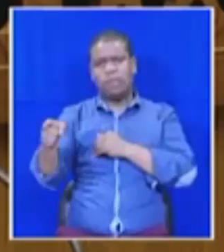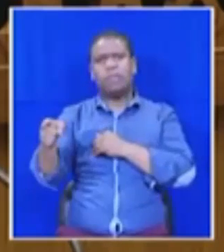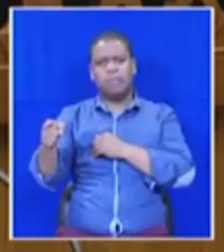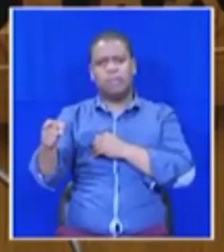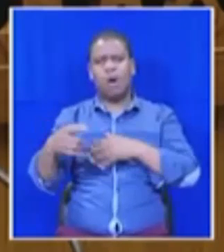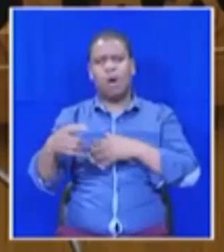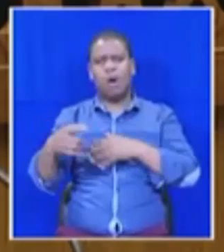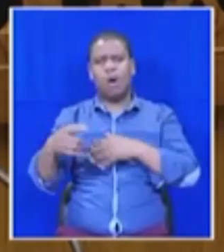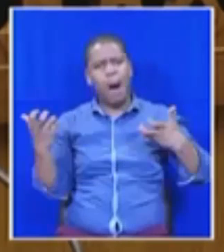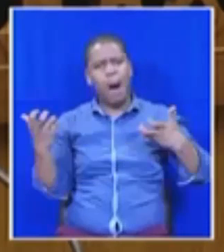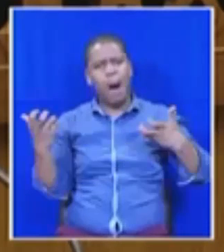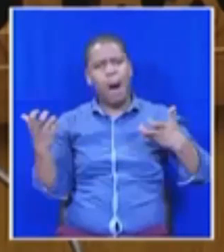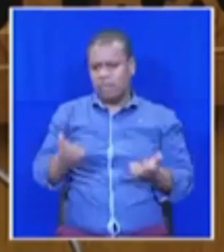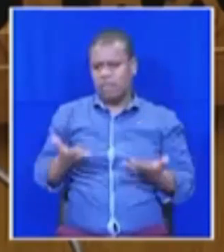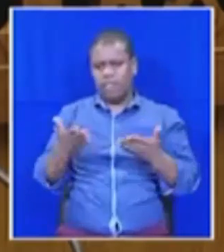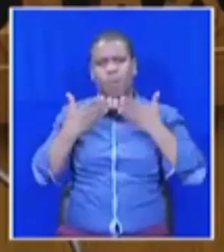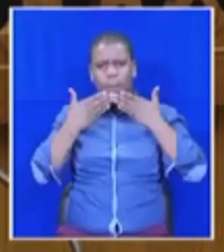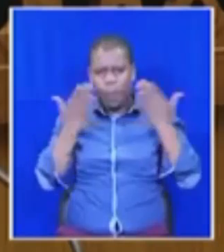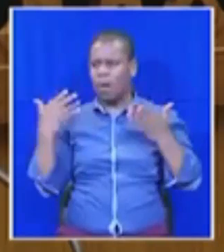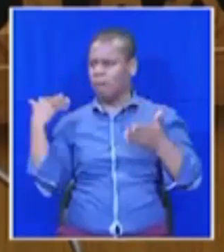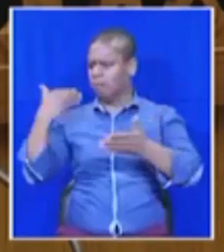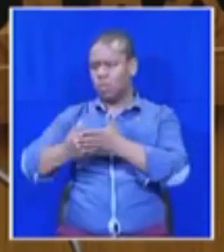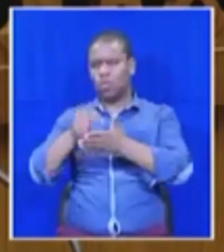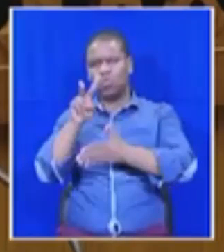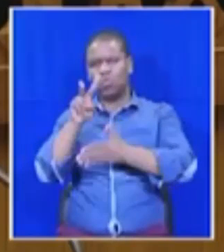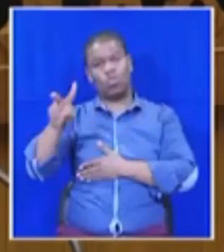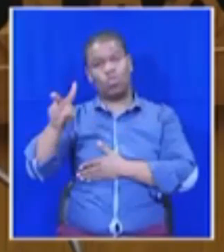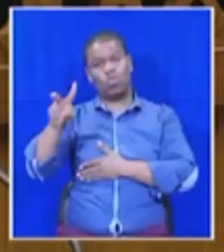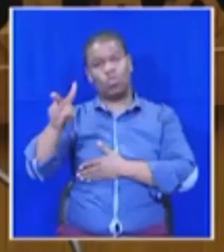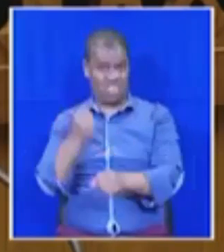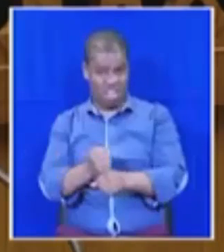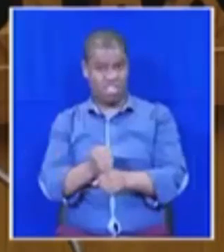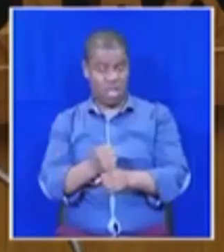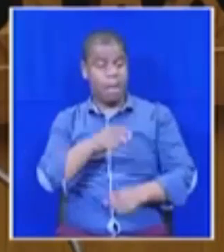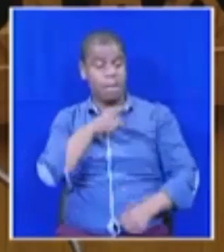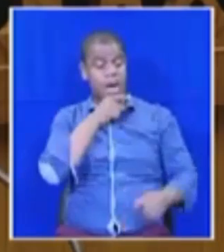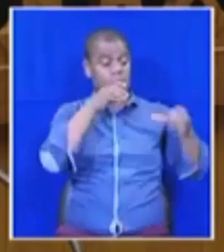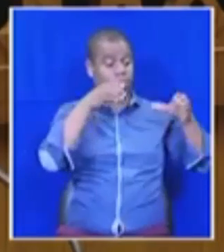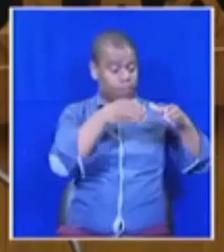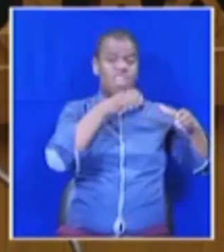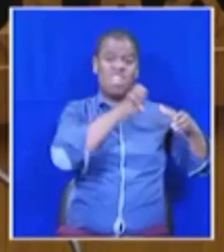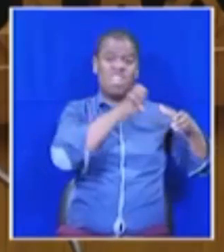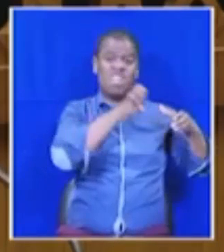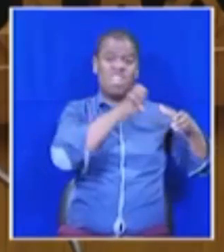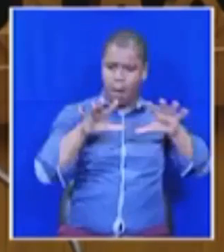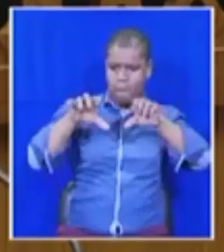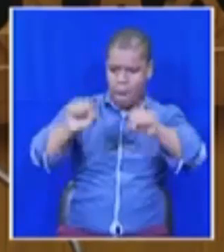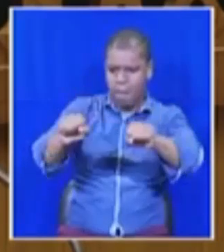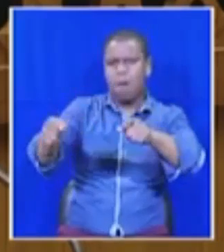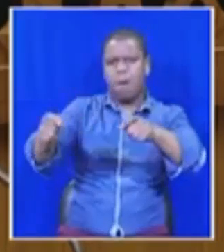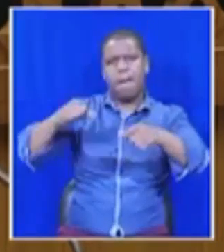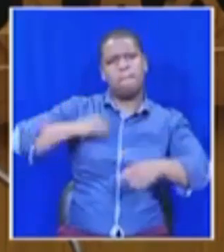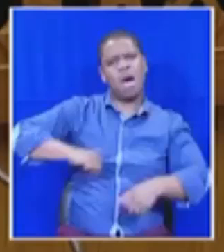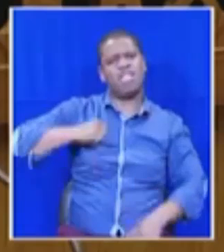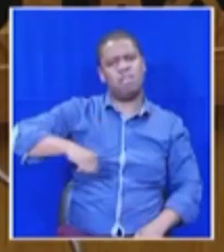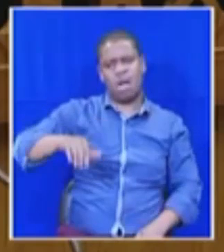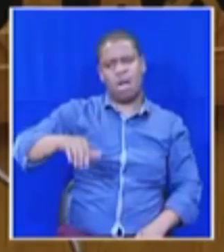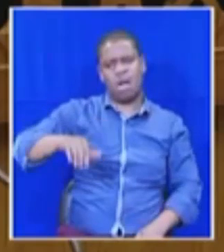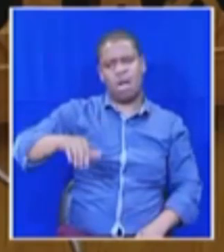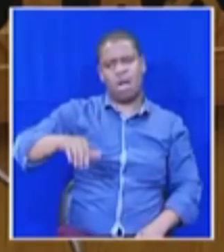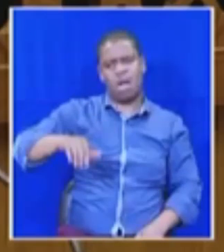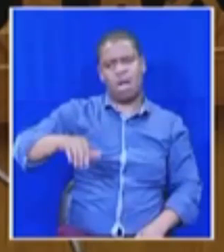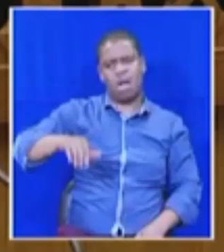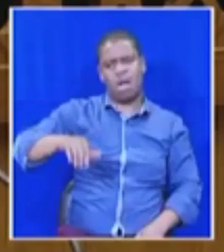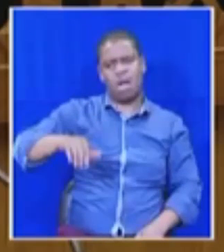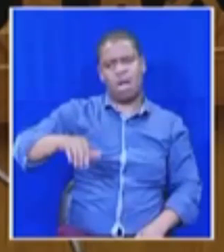years. When the EFF takes over municipalities, we will plan properly and we will deliver. There will be something